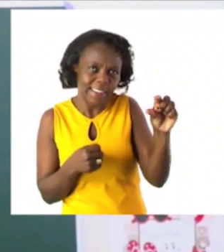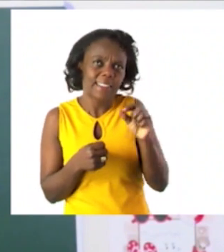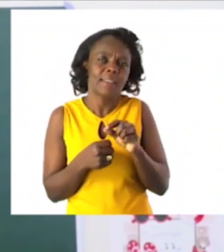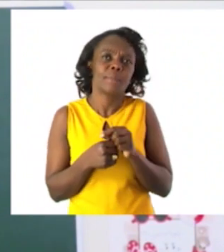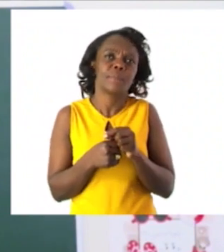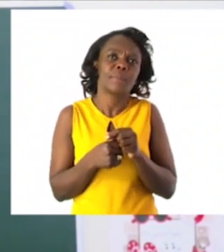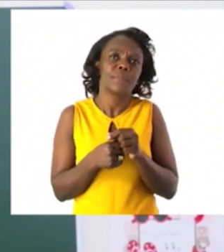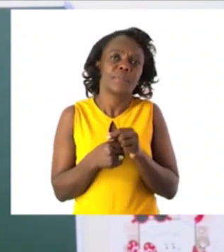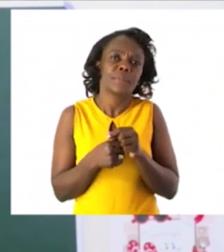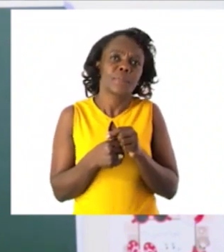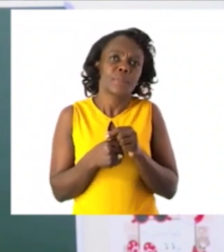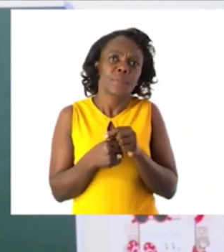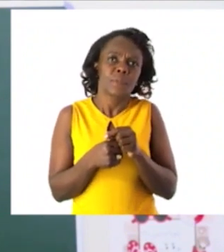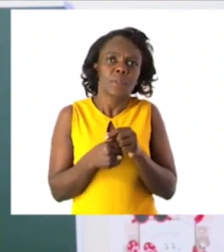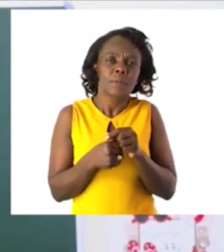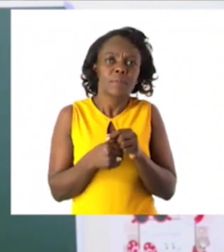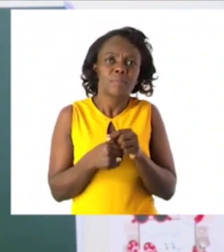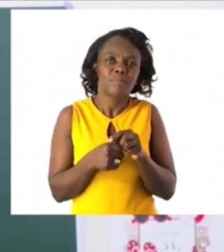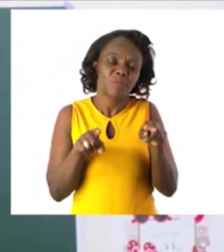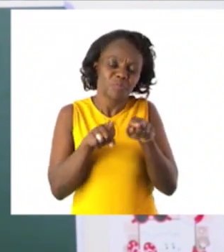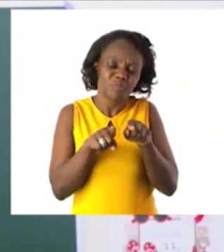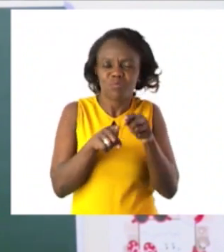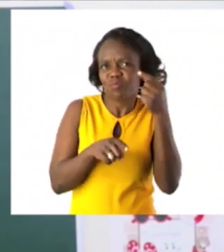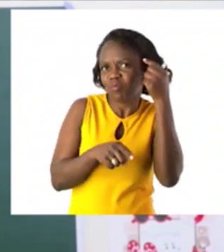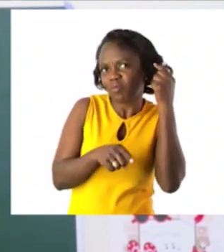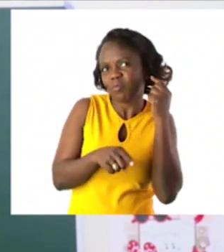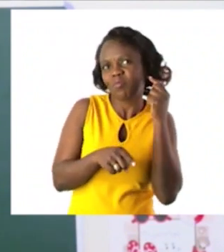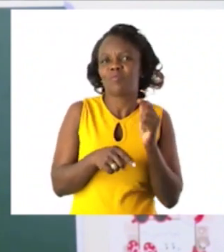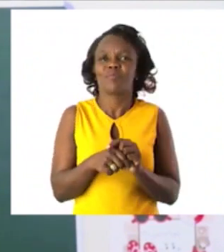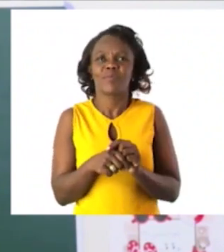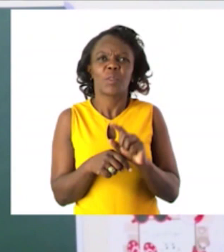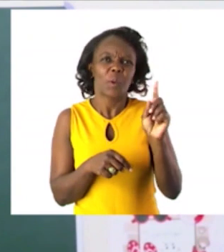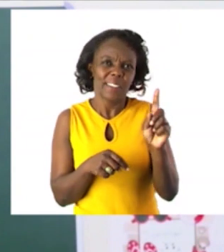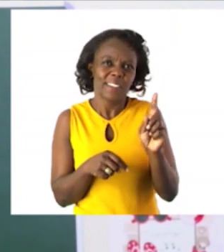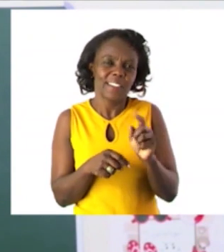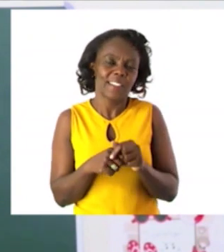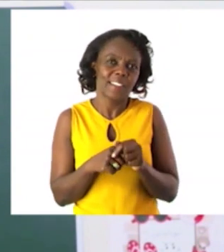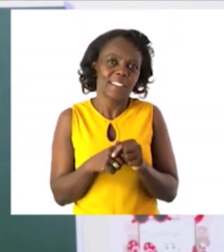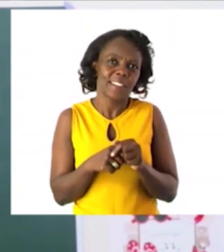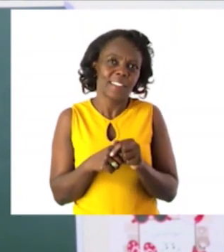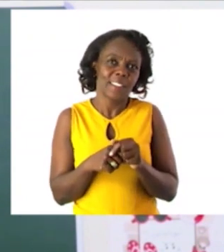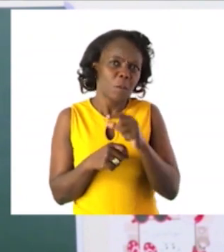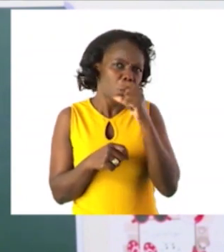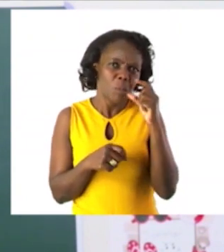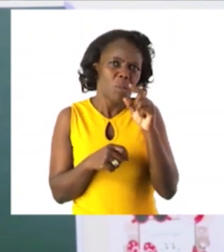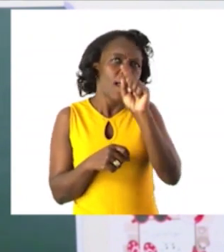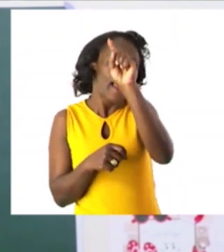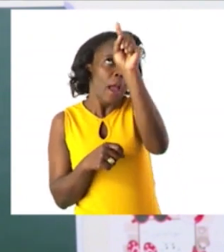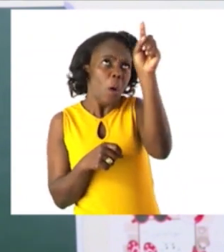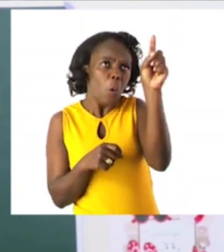about that one which looks like my ear? What about that one? That one is called a